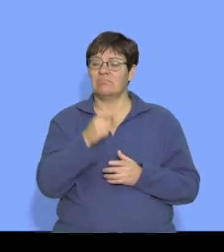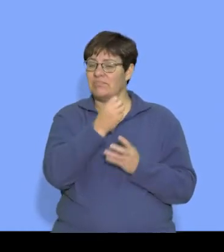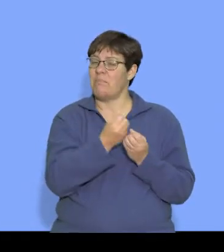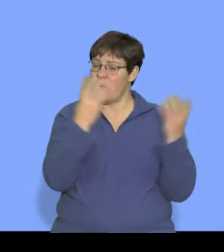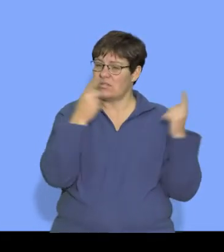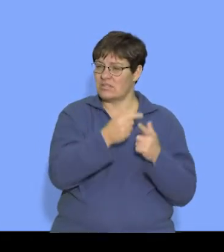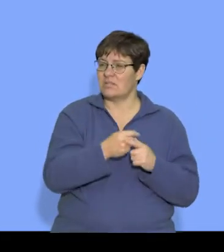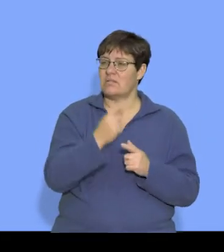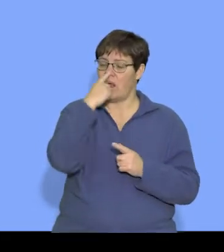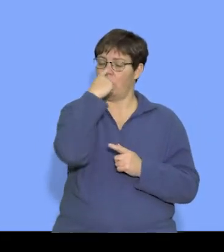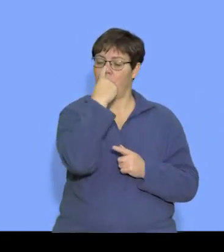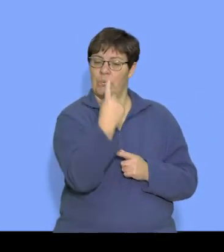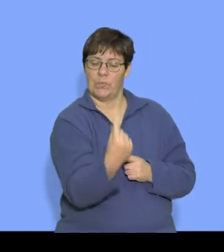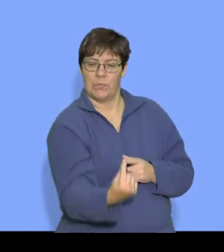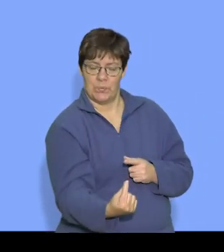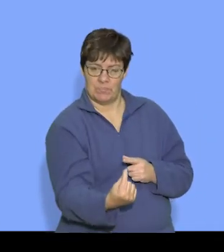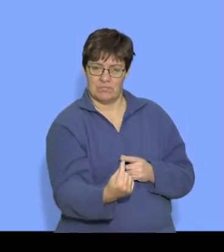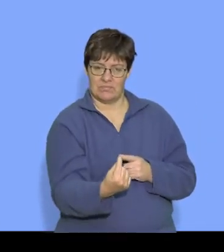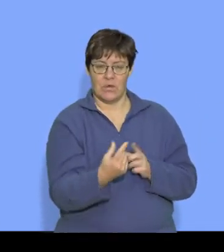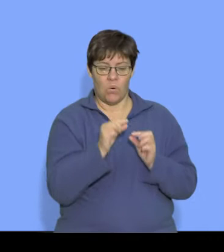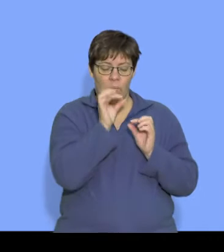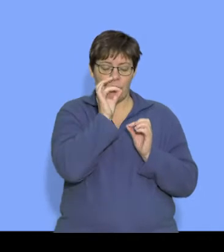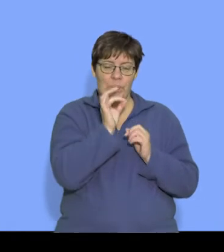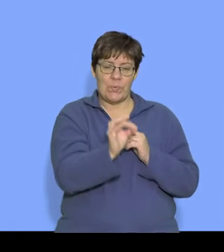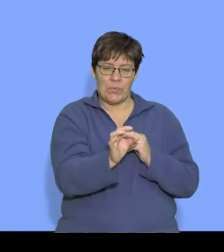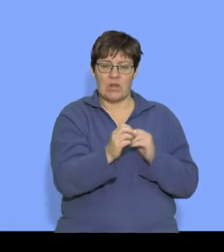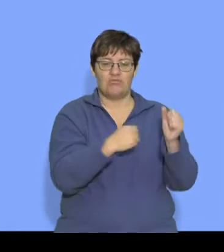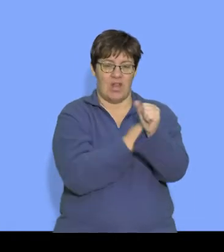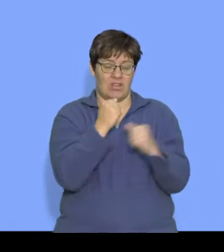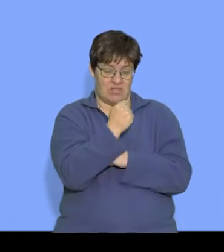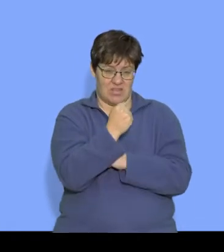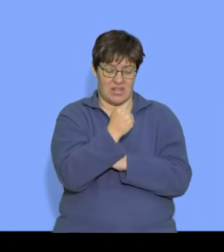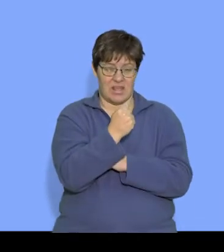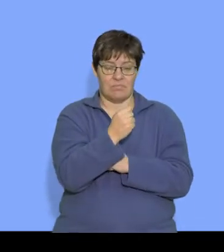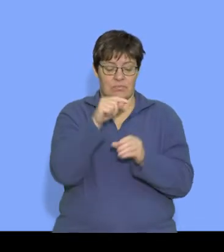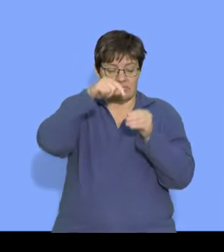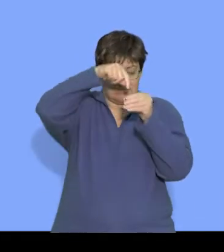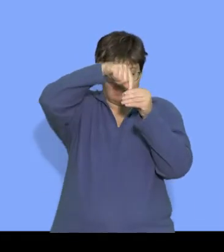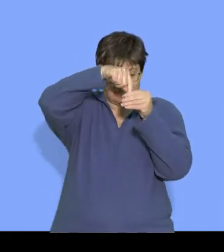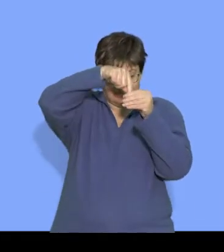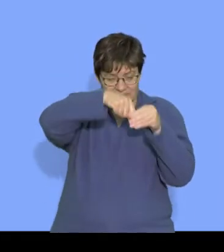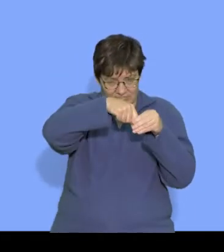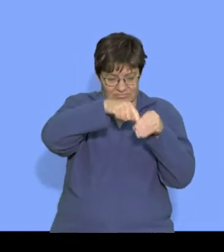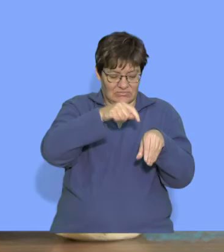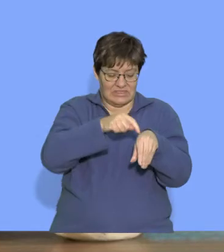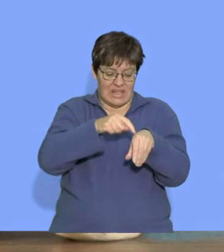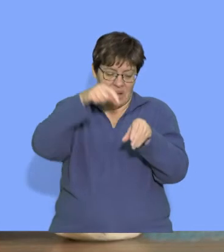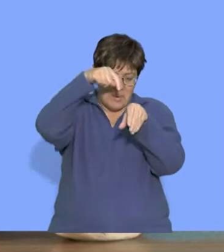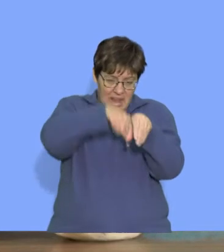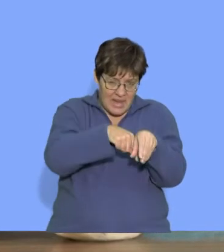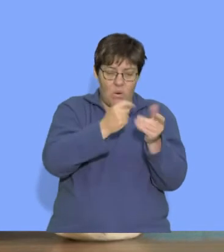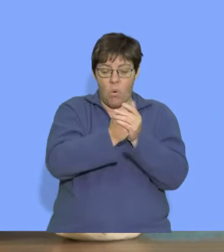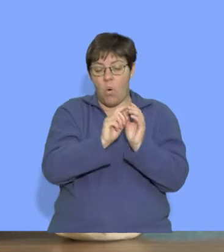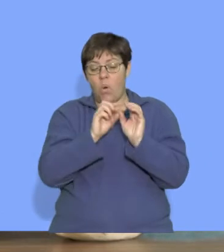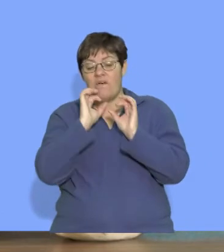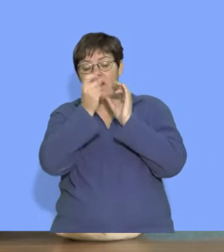the mouthparts of these individuals will contain a proboscis or straw-like structure that either pierces into the